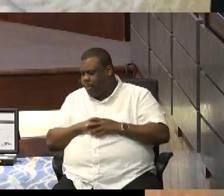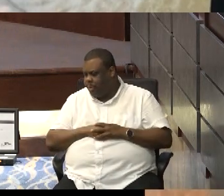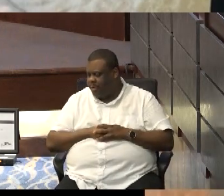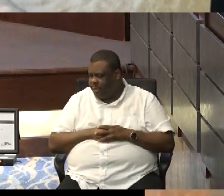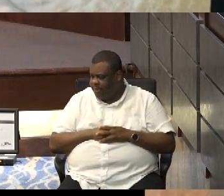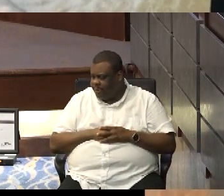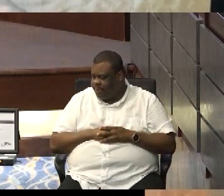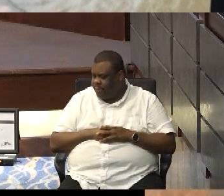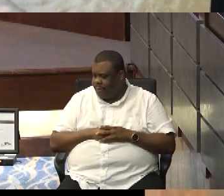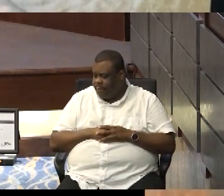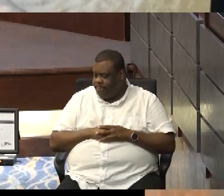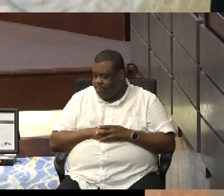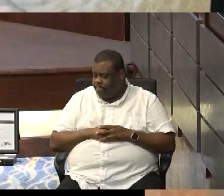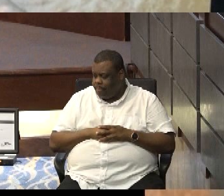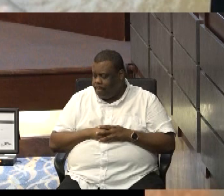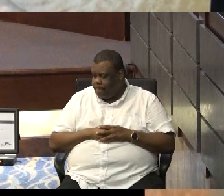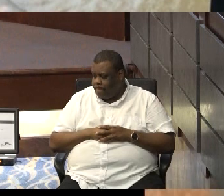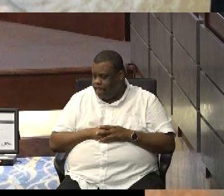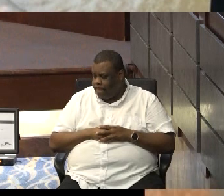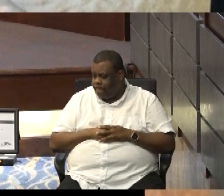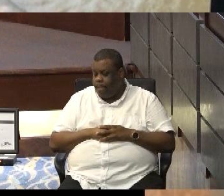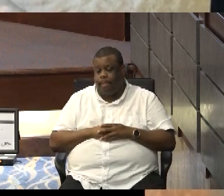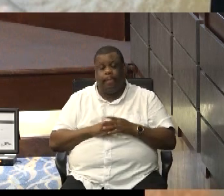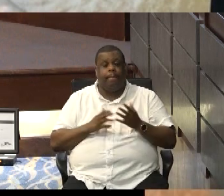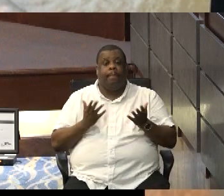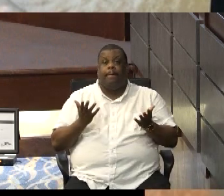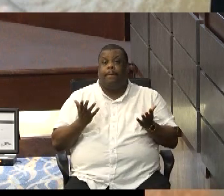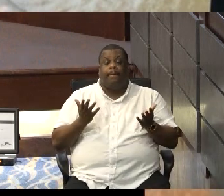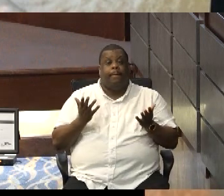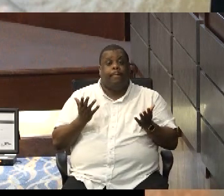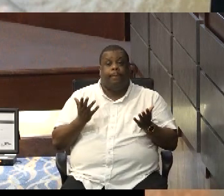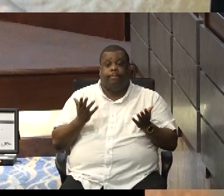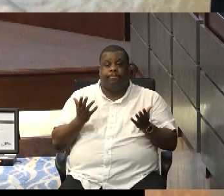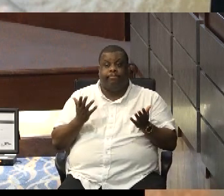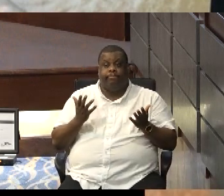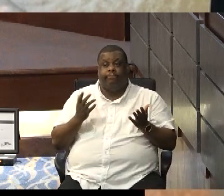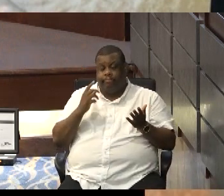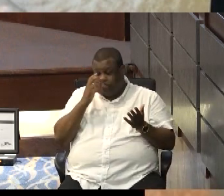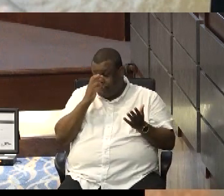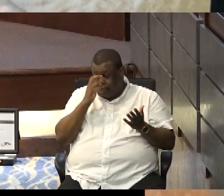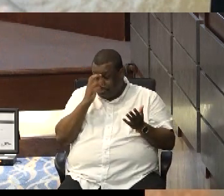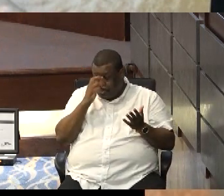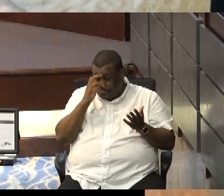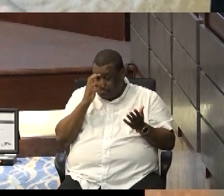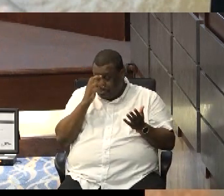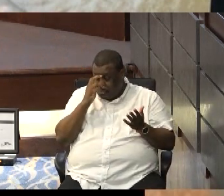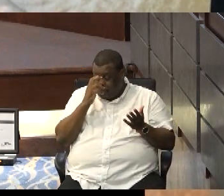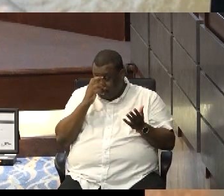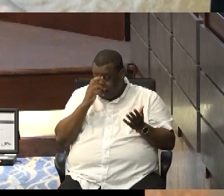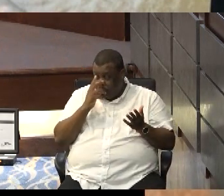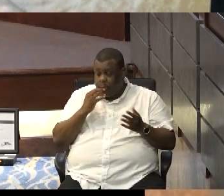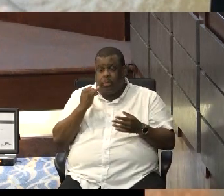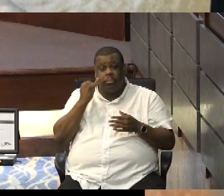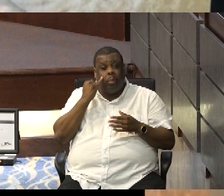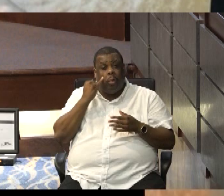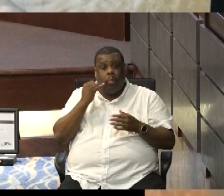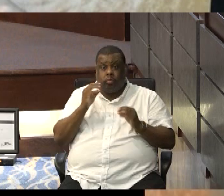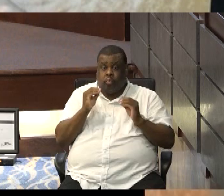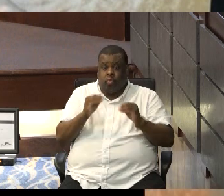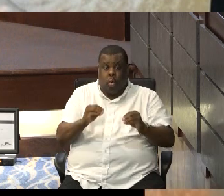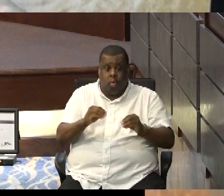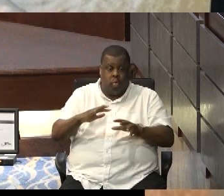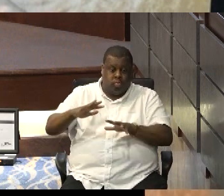If we don't have criteria that calls for not allowing lot-to-lot drainage, you end up